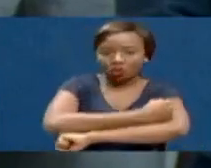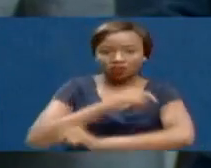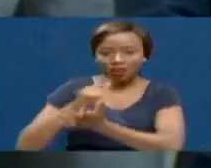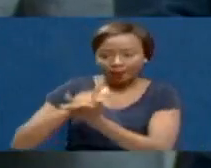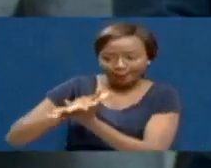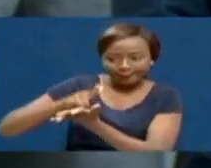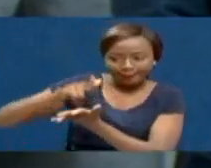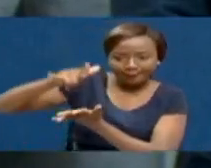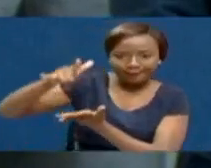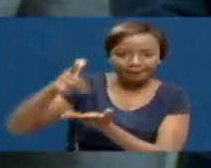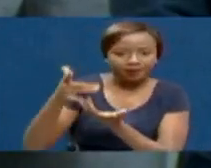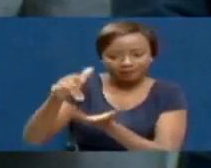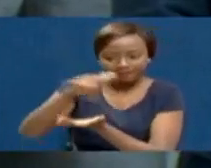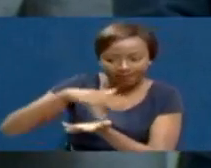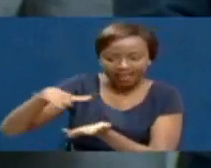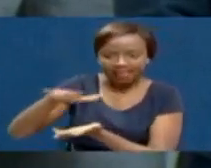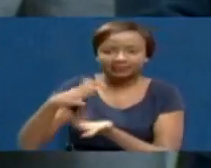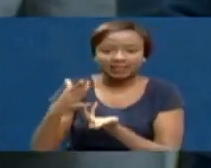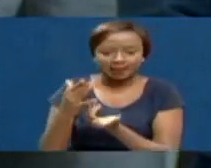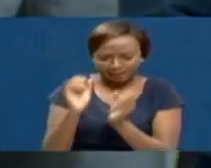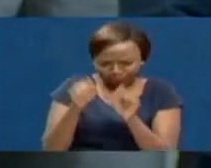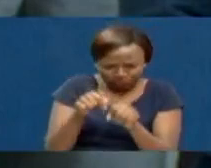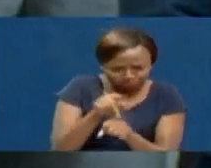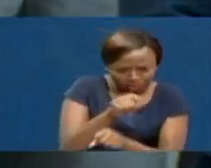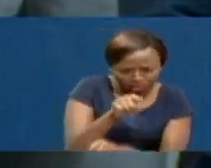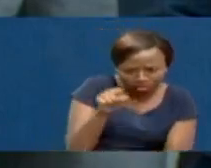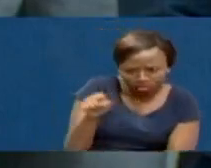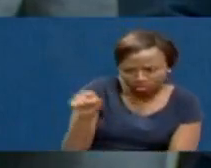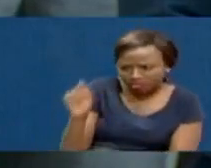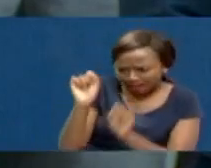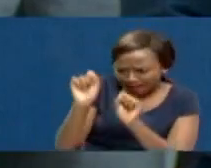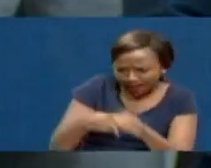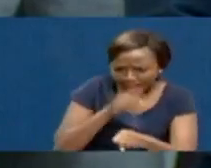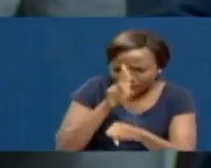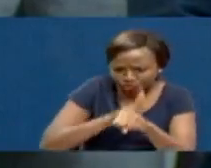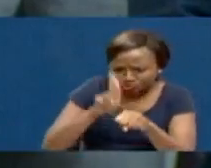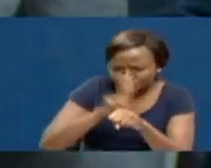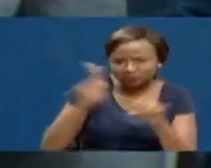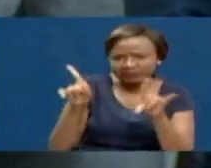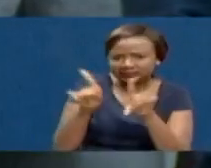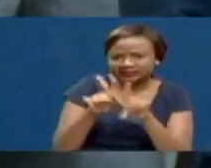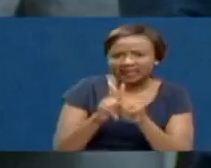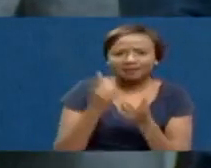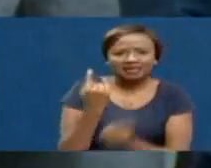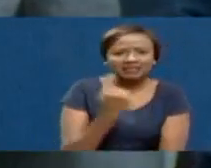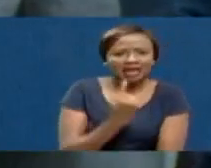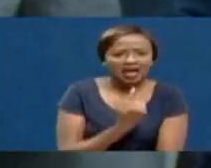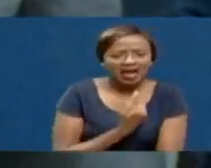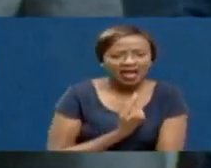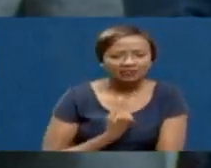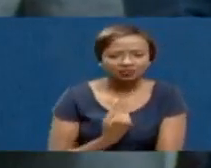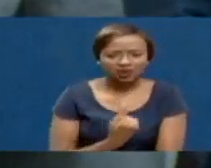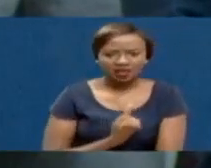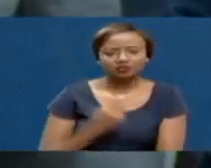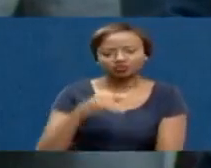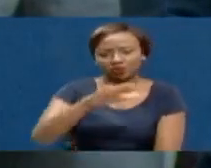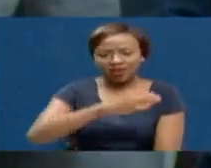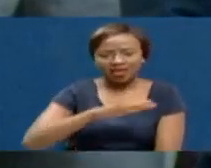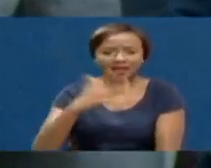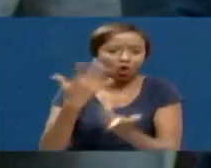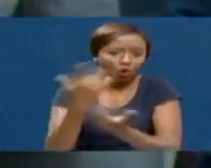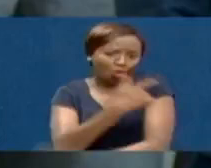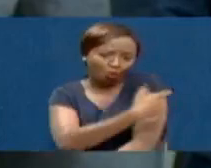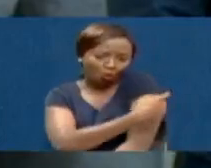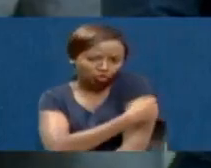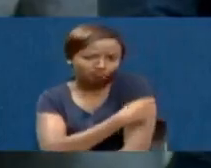freight hangars, that can be used if the need were to arise. They can be used as